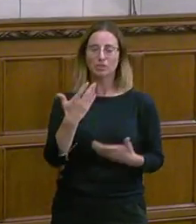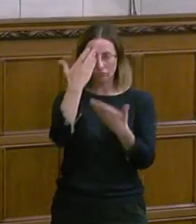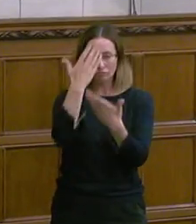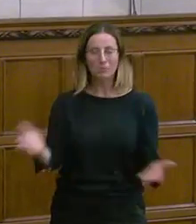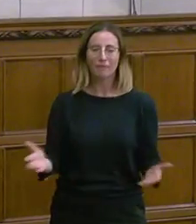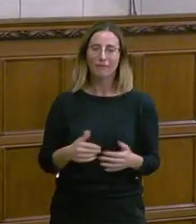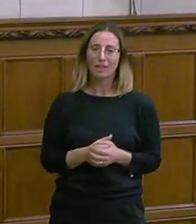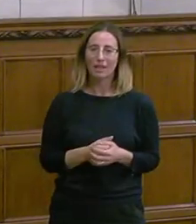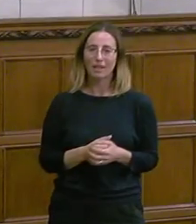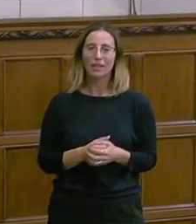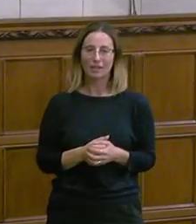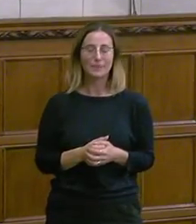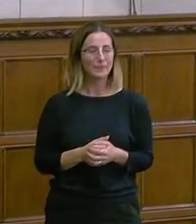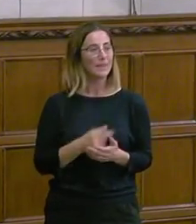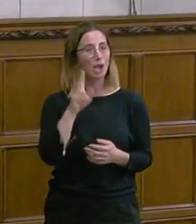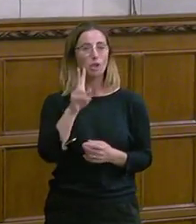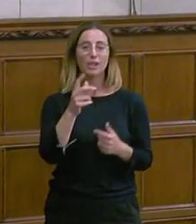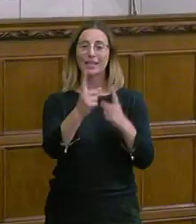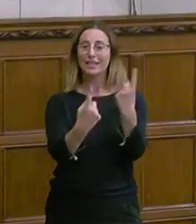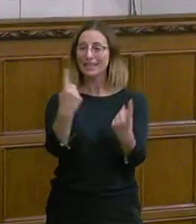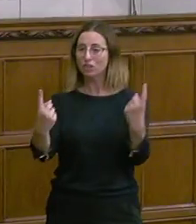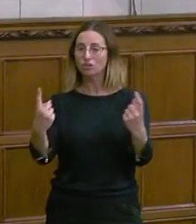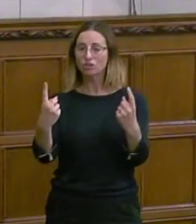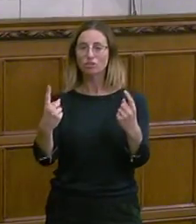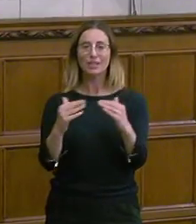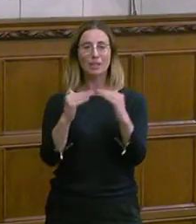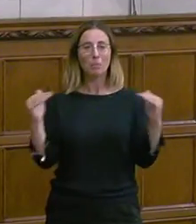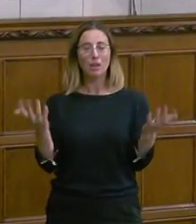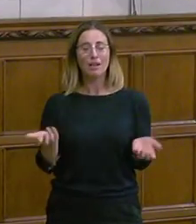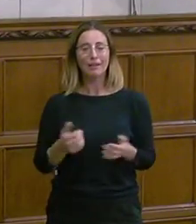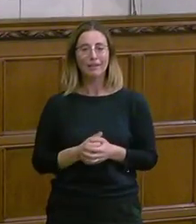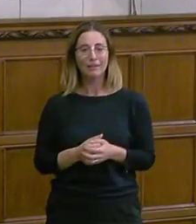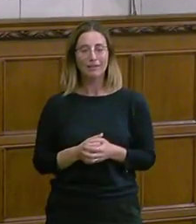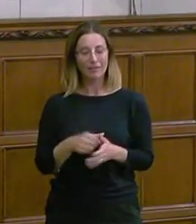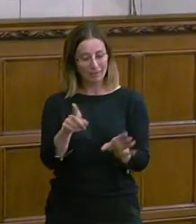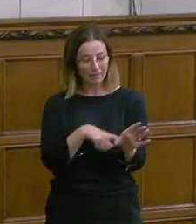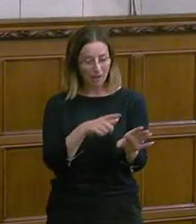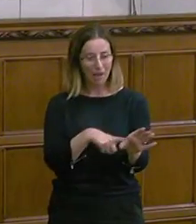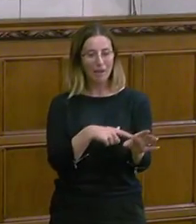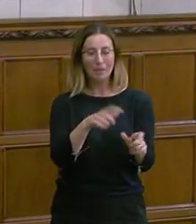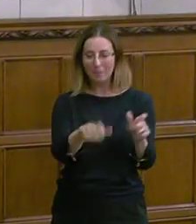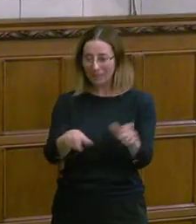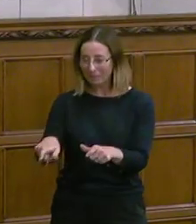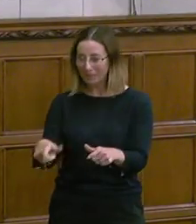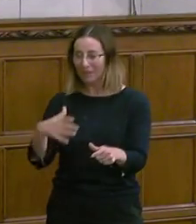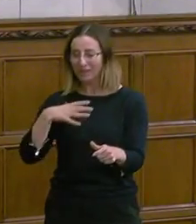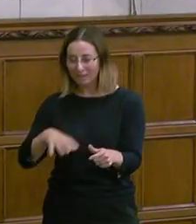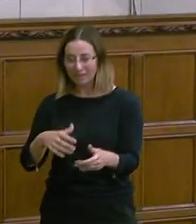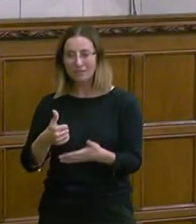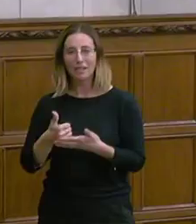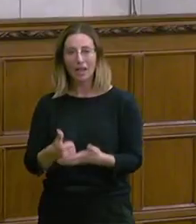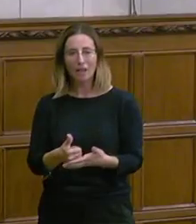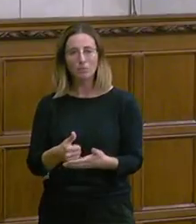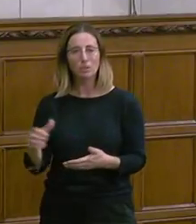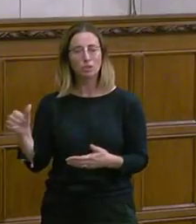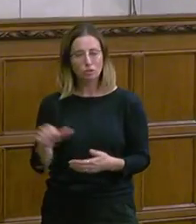people on an equal way, an equalities way, young people that need help should have at least the basics